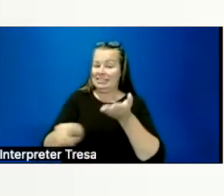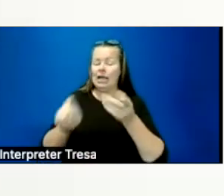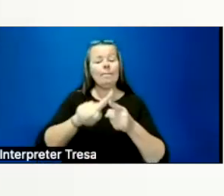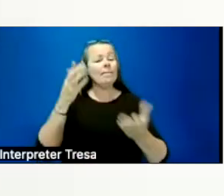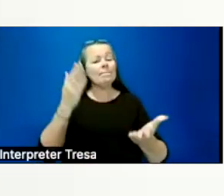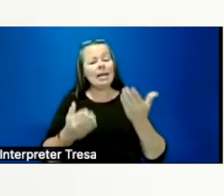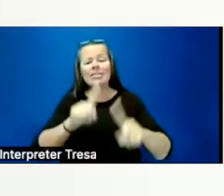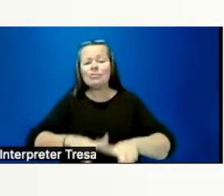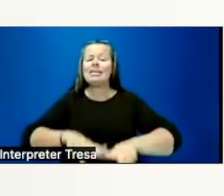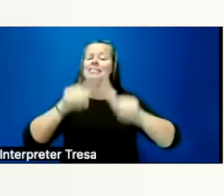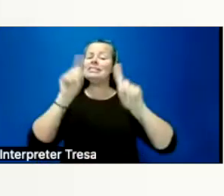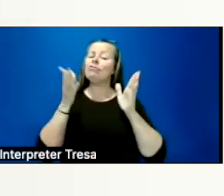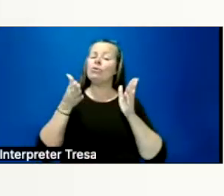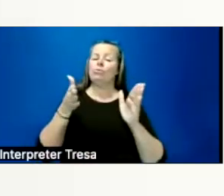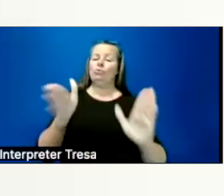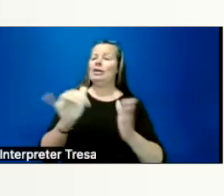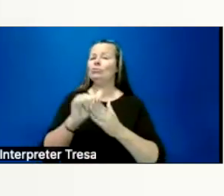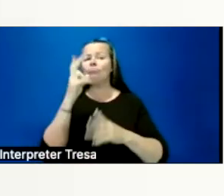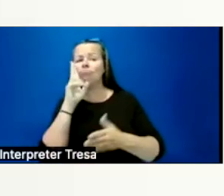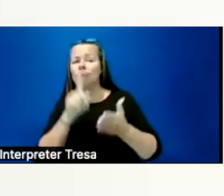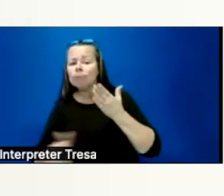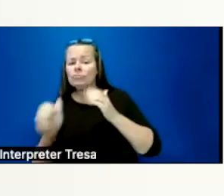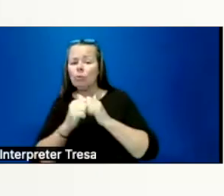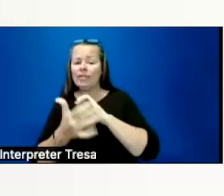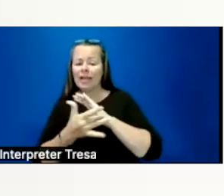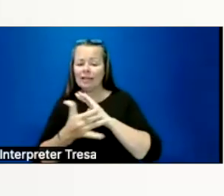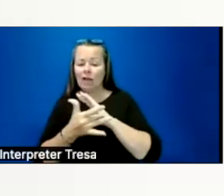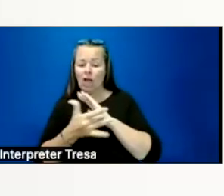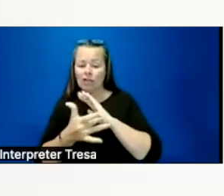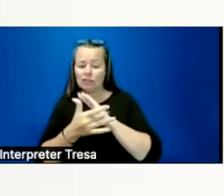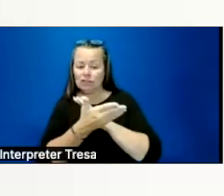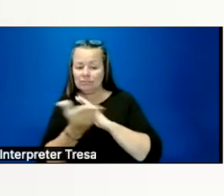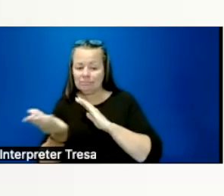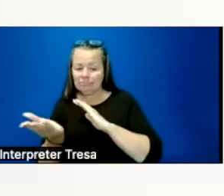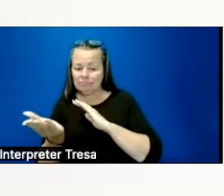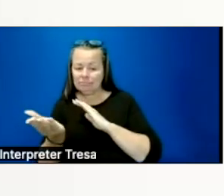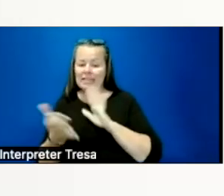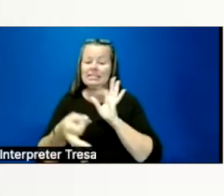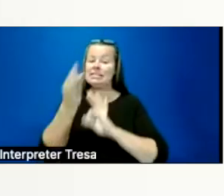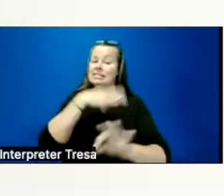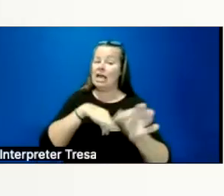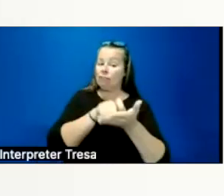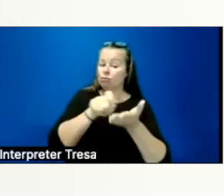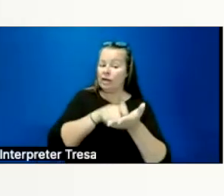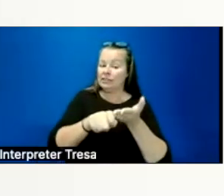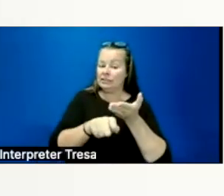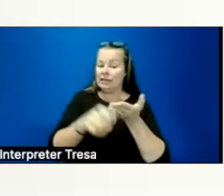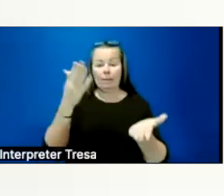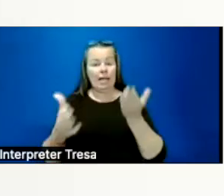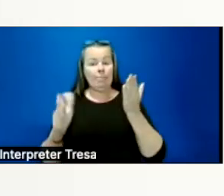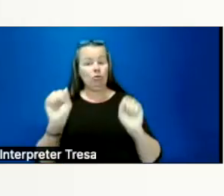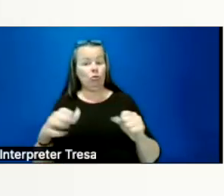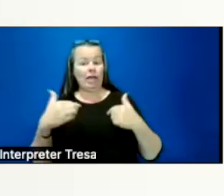way of checking if the knowledge is there or not. Maybe there's another way of, instead of having a written exam, maybe there's a way to